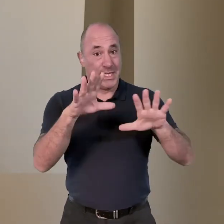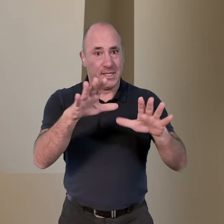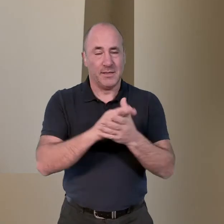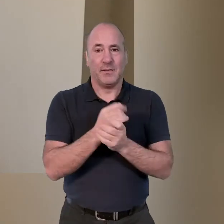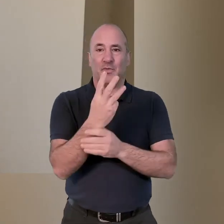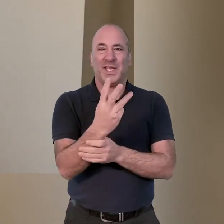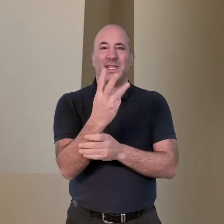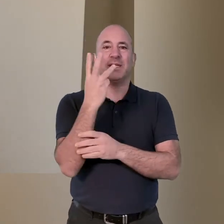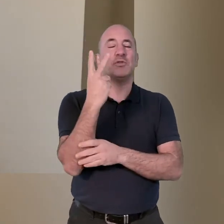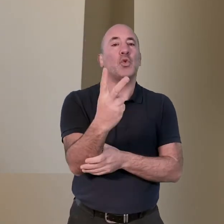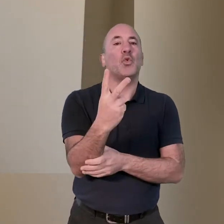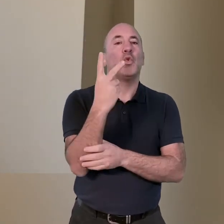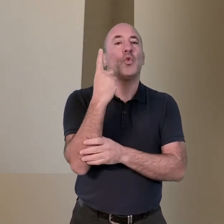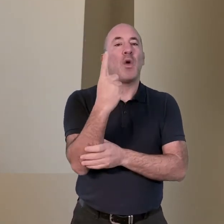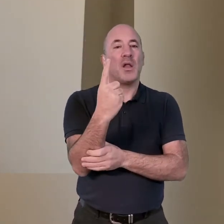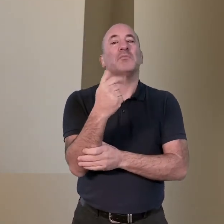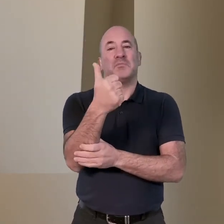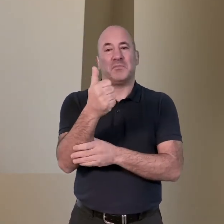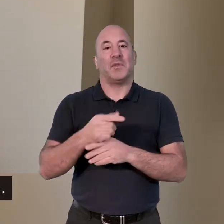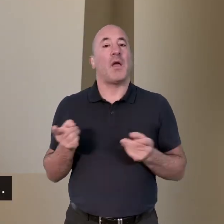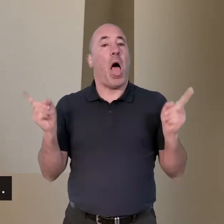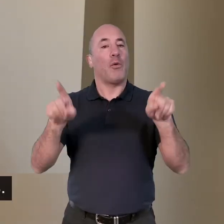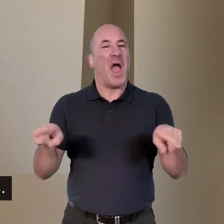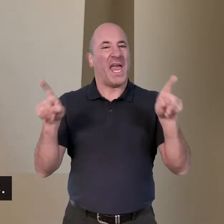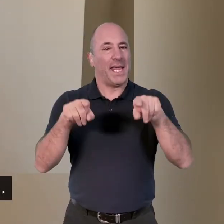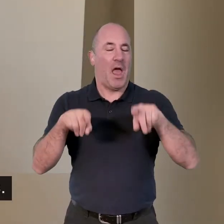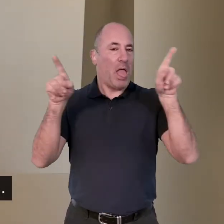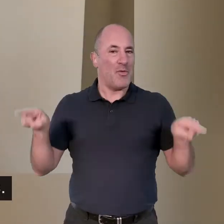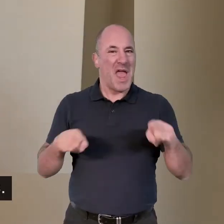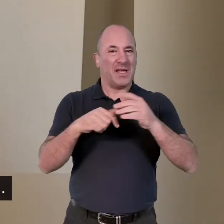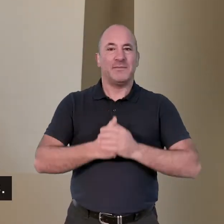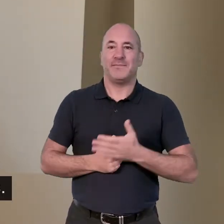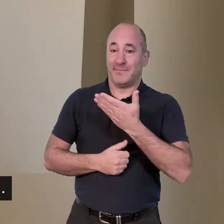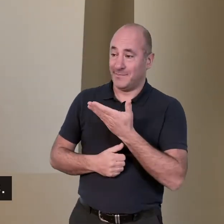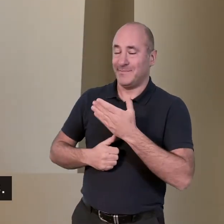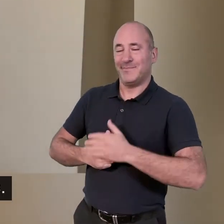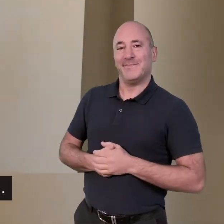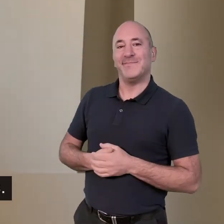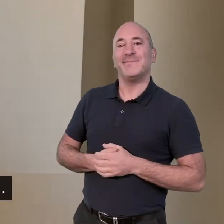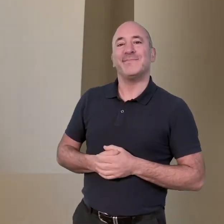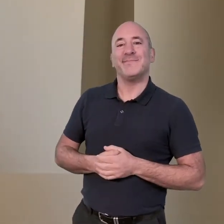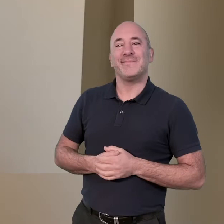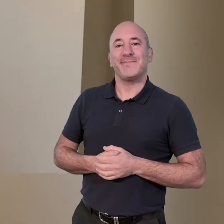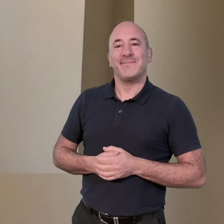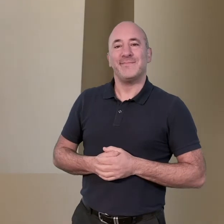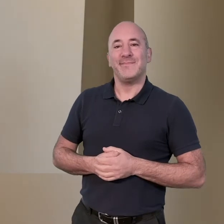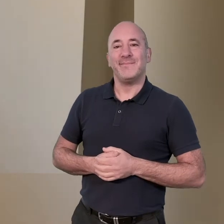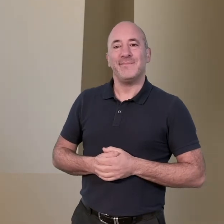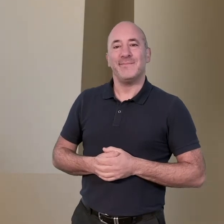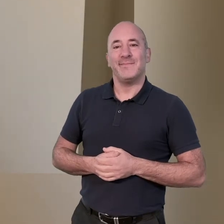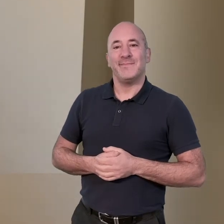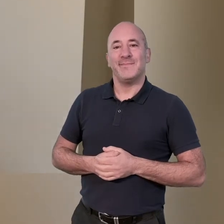go. 3, 2, 1. Other direction. Nice big circles.